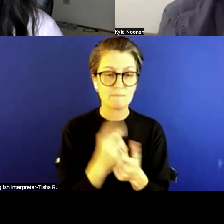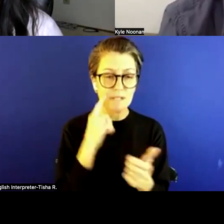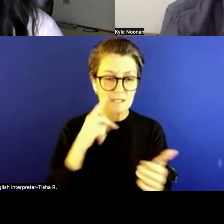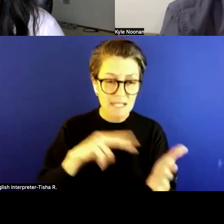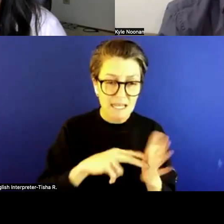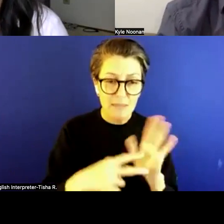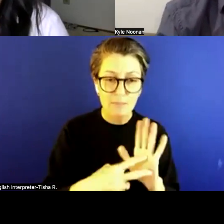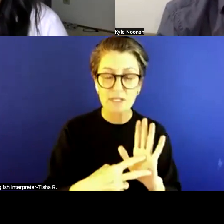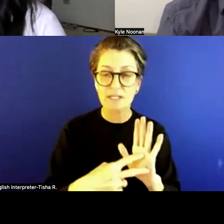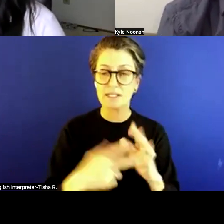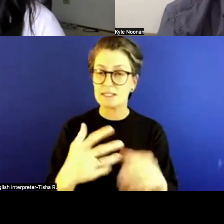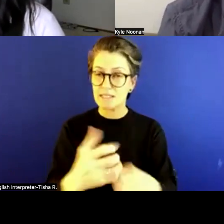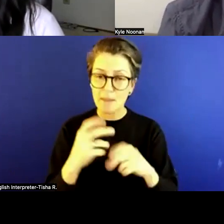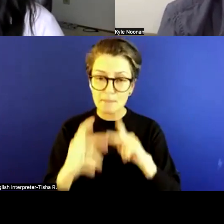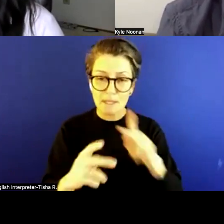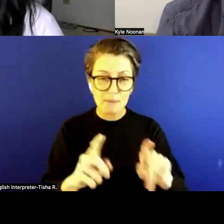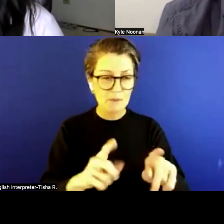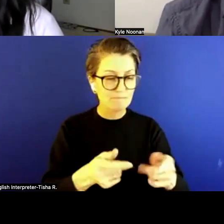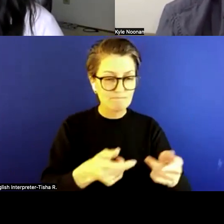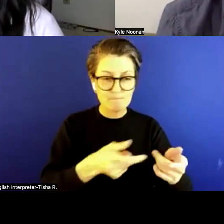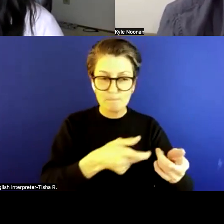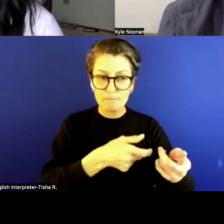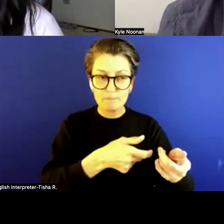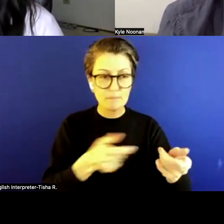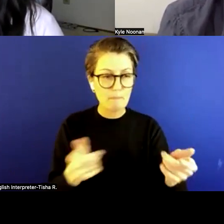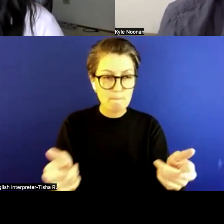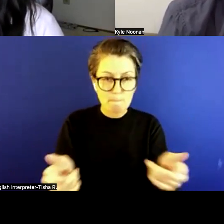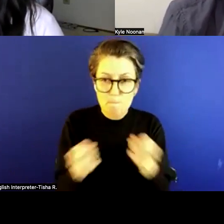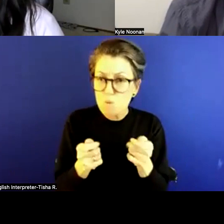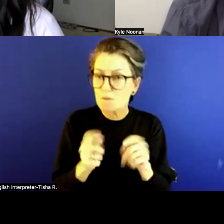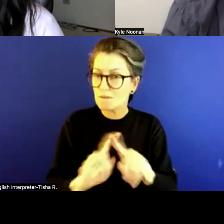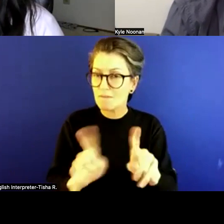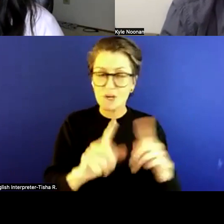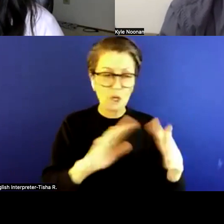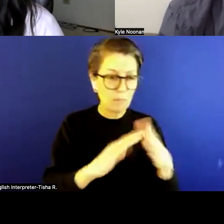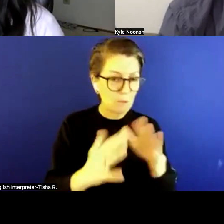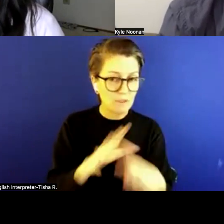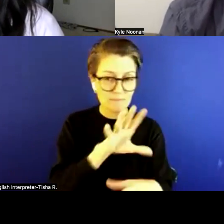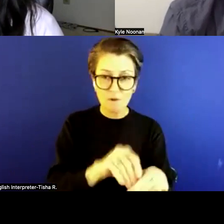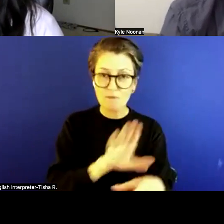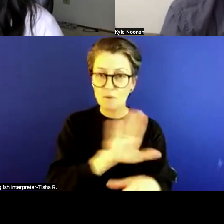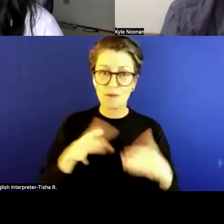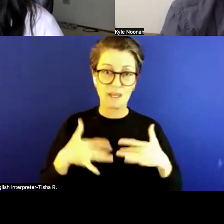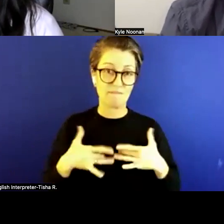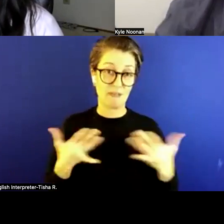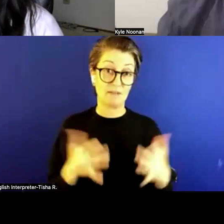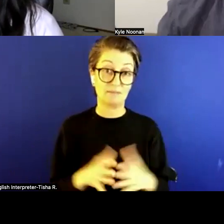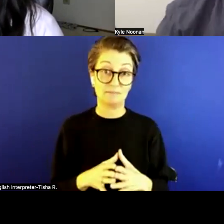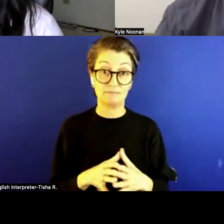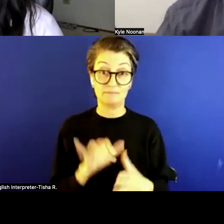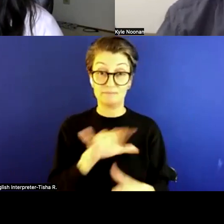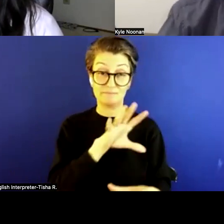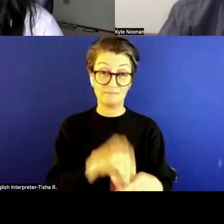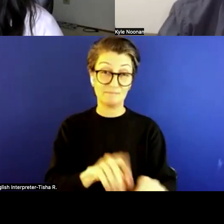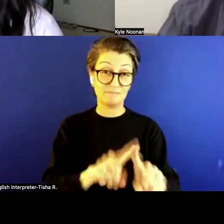getting people from all different communities involved in your events as possible kind of goes back to all sorts of different things that we've